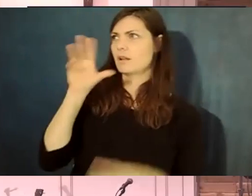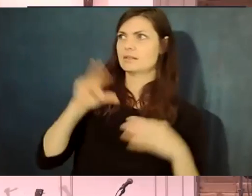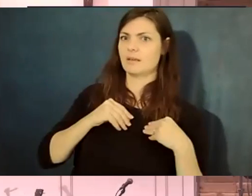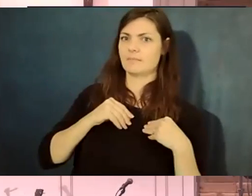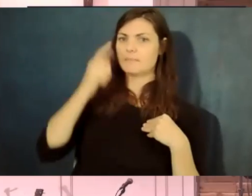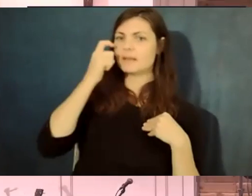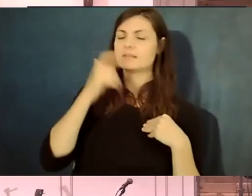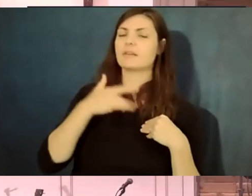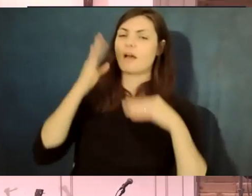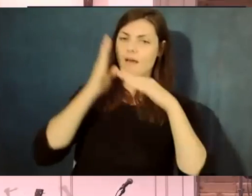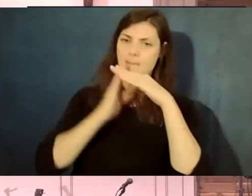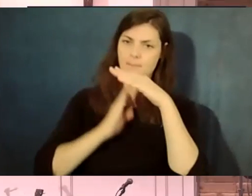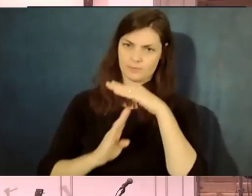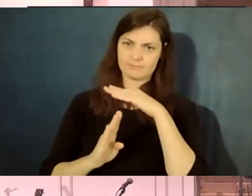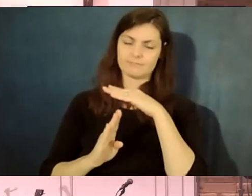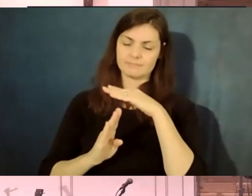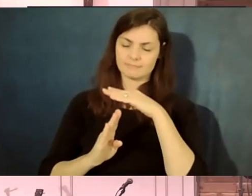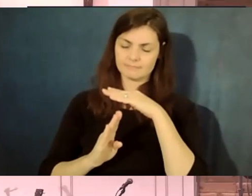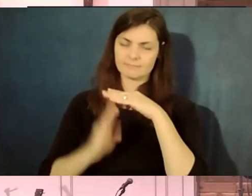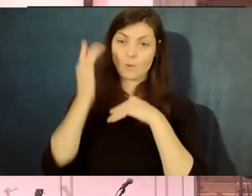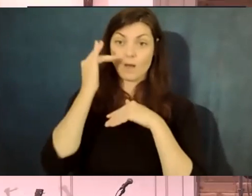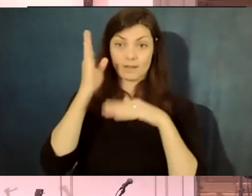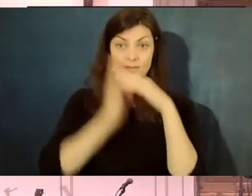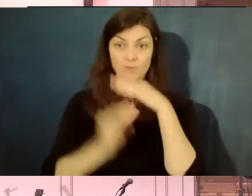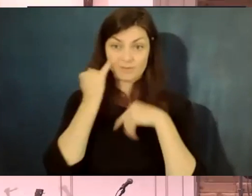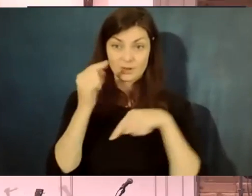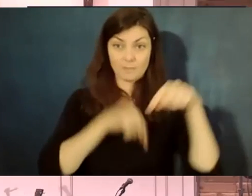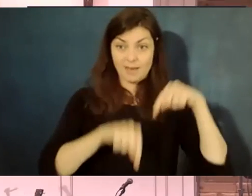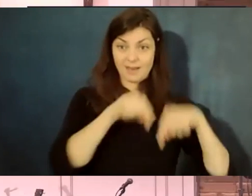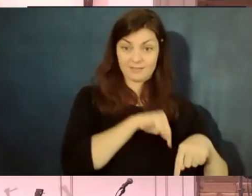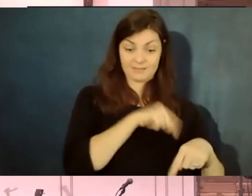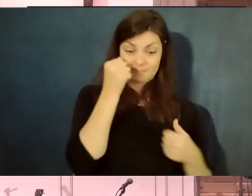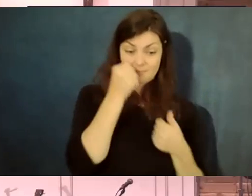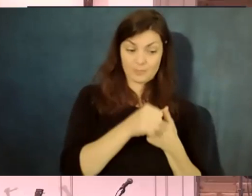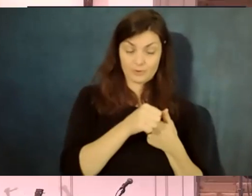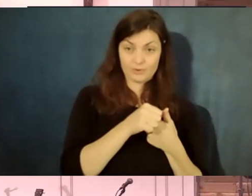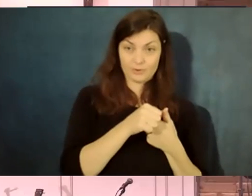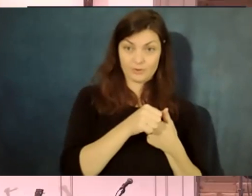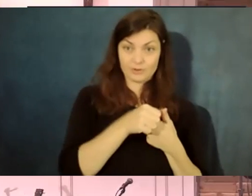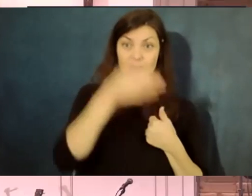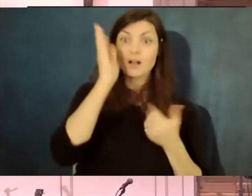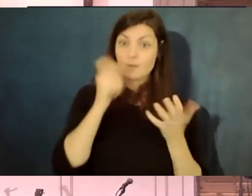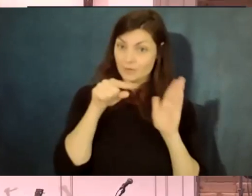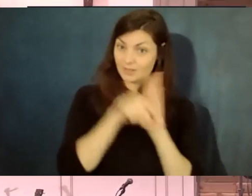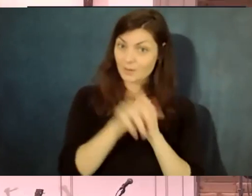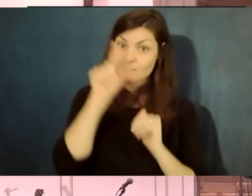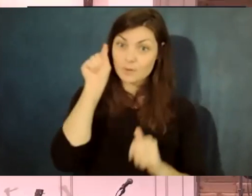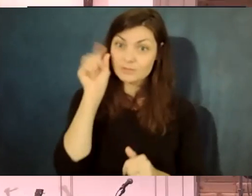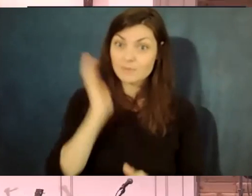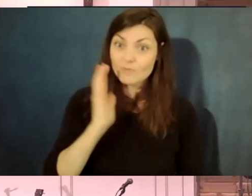he was humble. And one of the reasons he was humble is, if you go back and remember, God wanted to kill Moses before. You